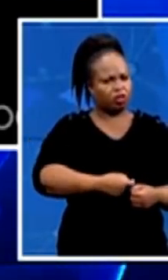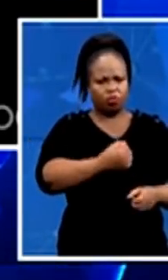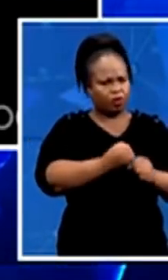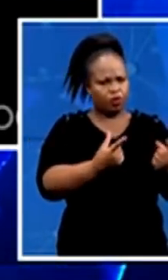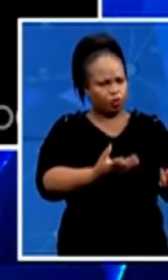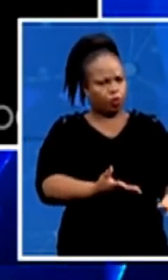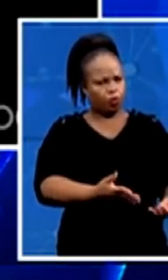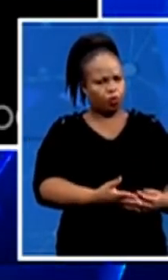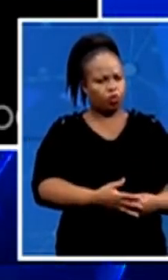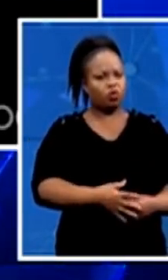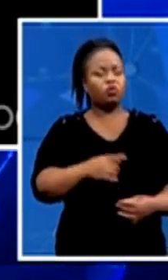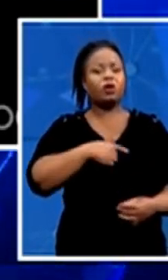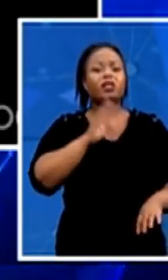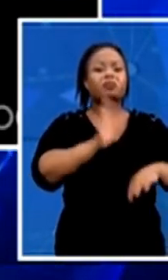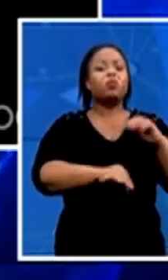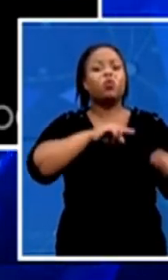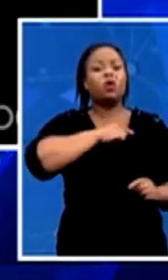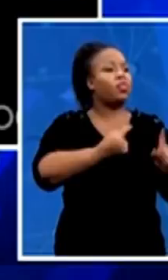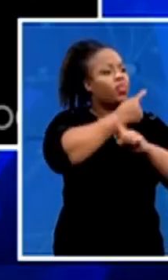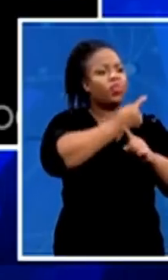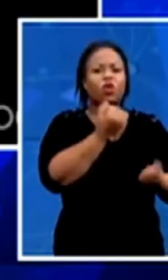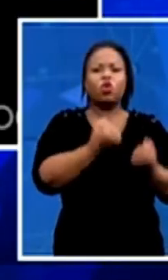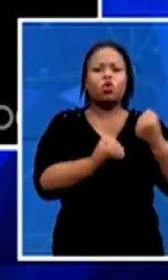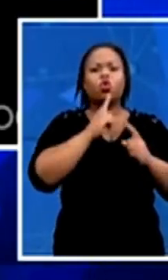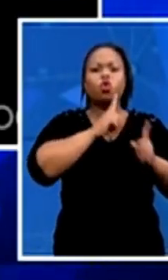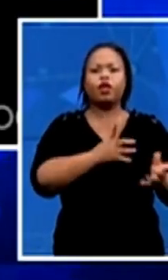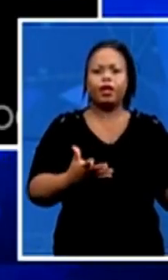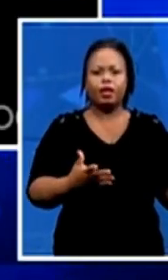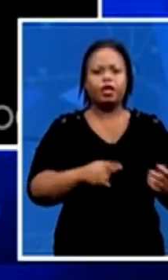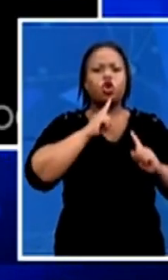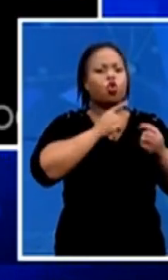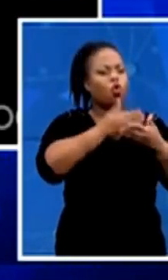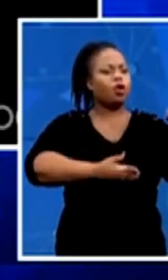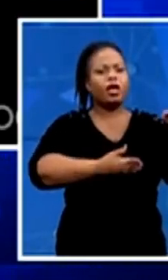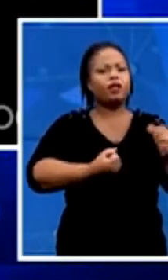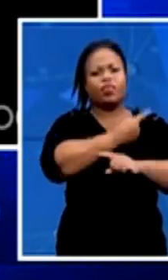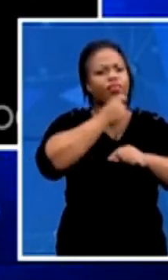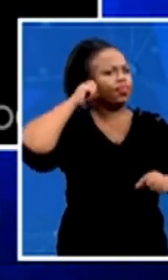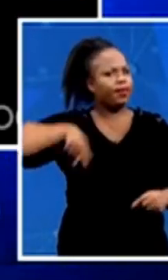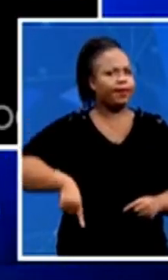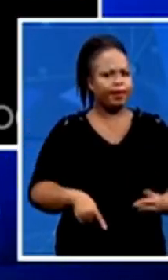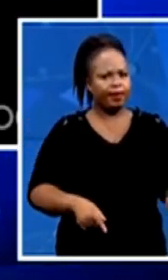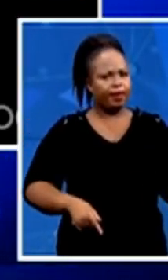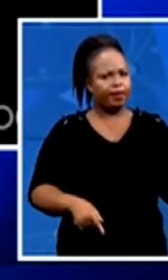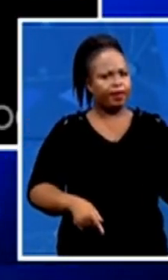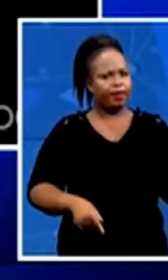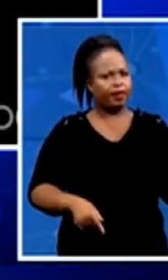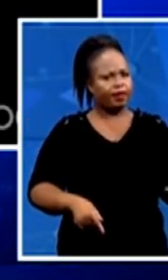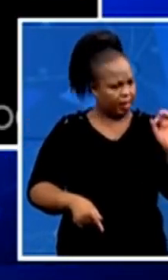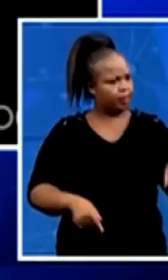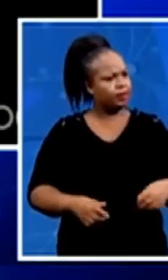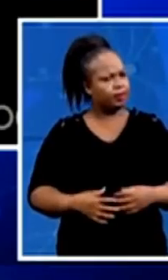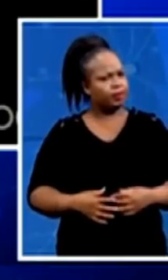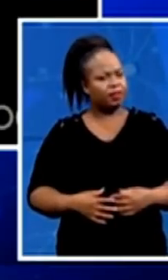in contempt of a court order, of the order of this court. No, yes. No, I'm afraid that is absolutely not